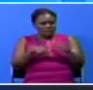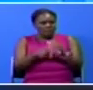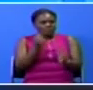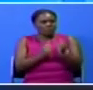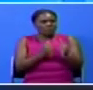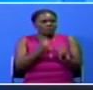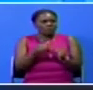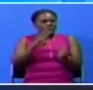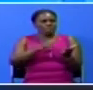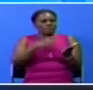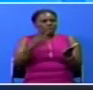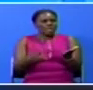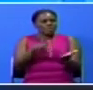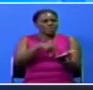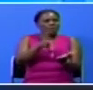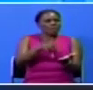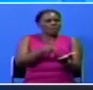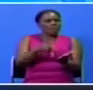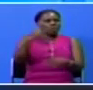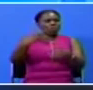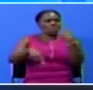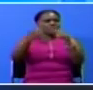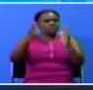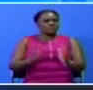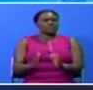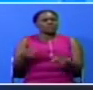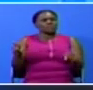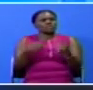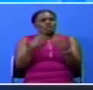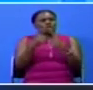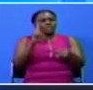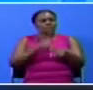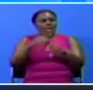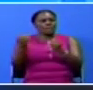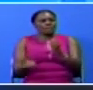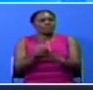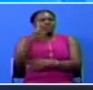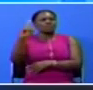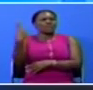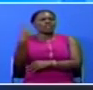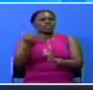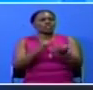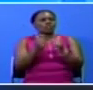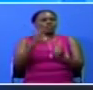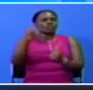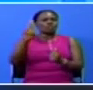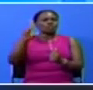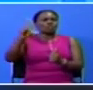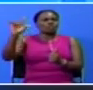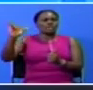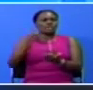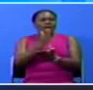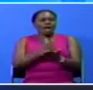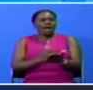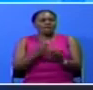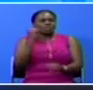and failing to pay prize monies to the winners. Chemo was speaking during the launch of the first edition of the Mully Half Marathon, set